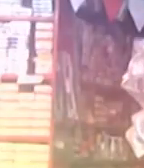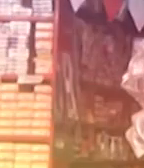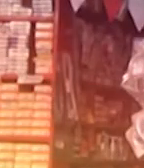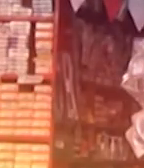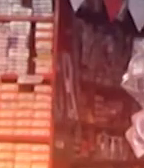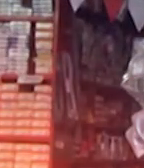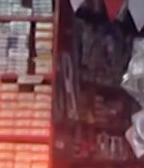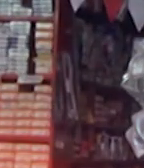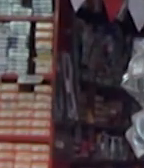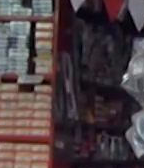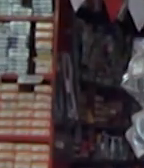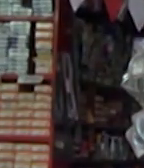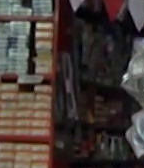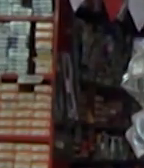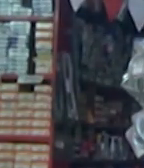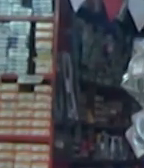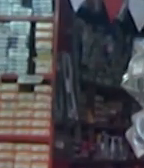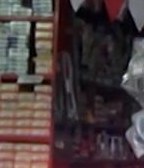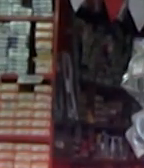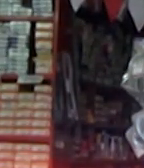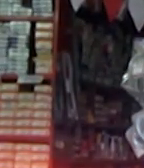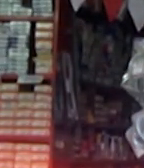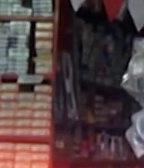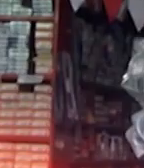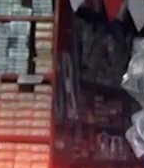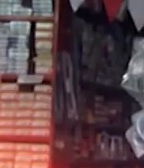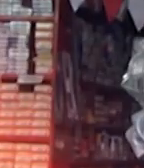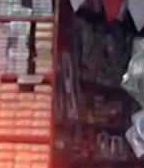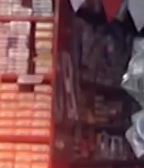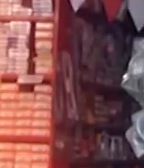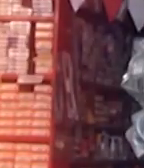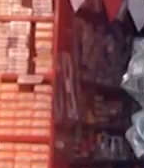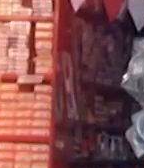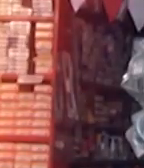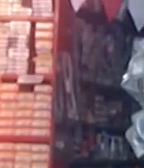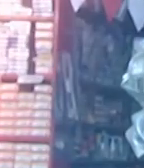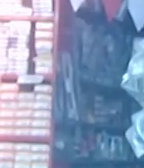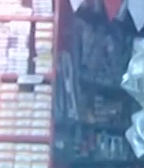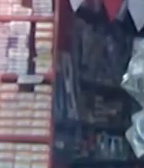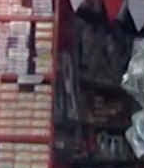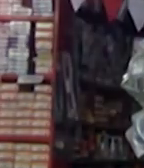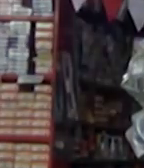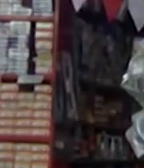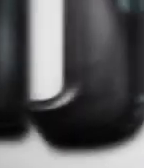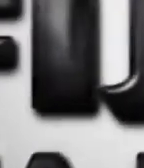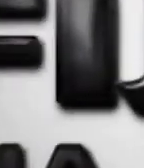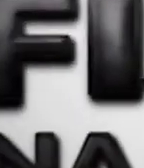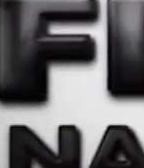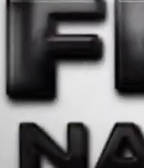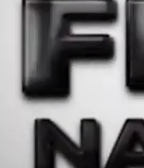Pula nadang bawa prosan ngarse, ngor kraki, do televisi on varong na Radio Fiji 1, na domi bit. Radio Fiji